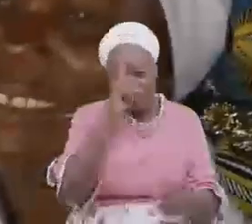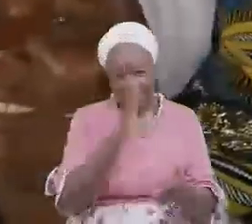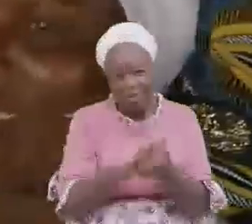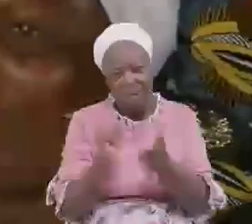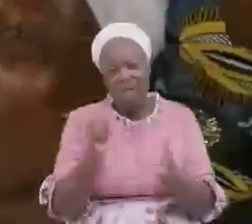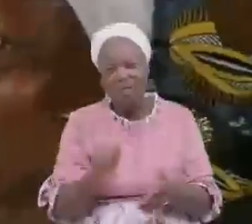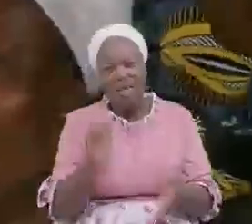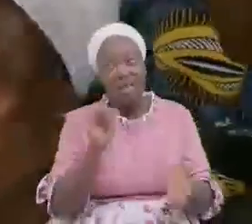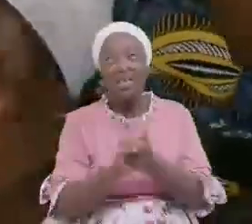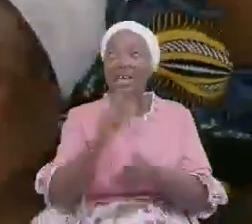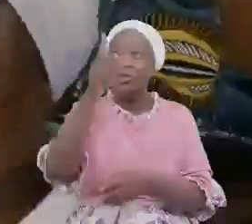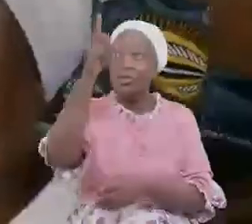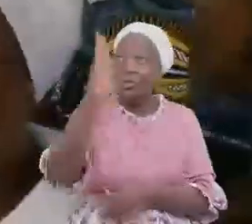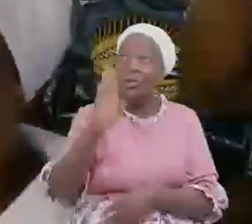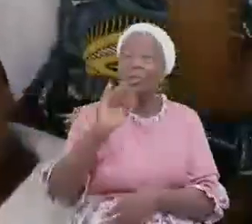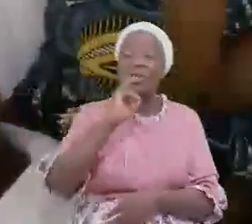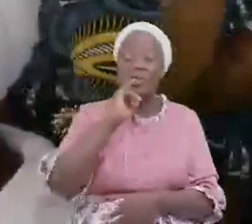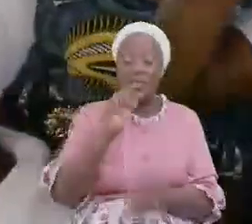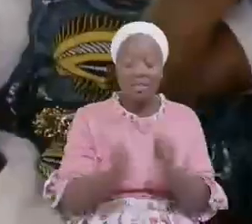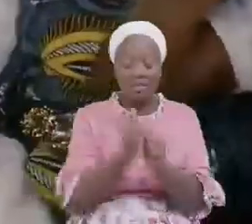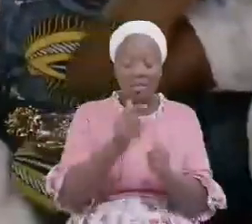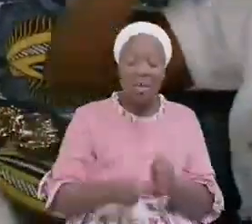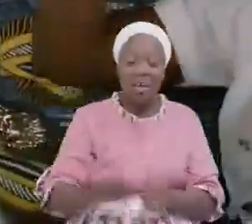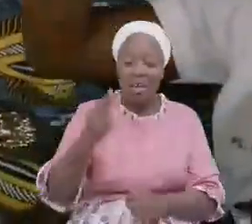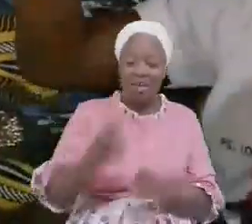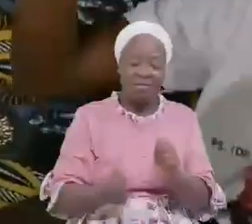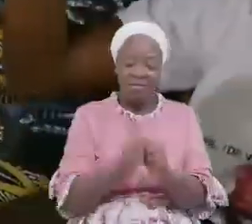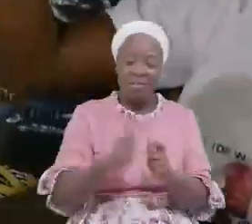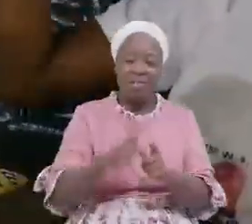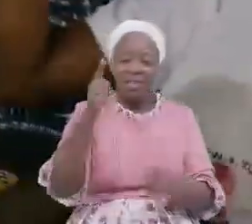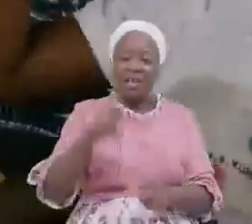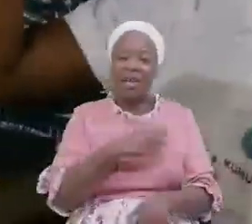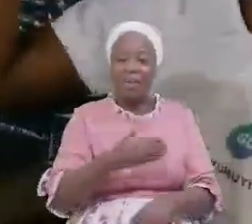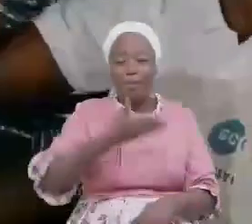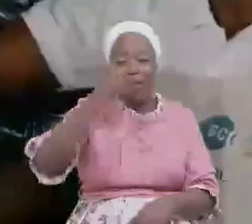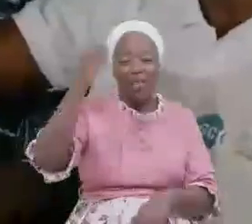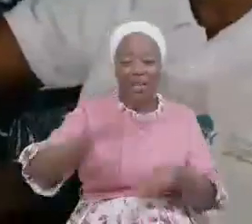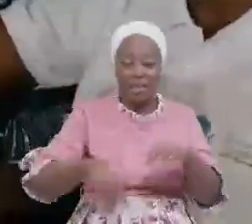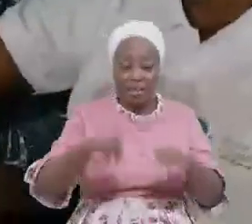God is higher, greater, better than you